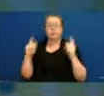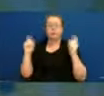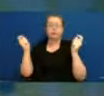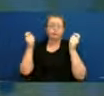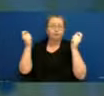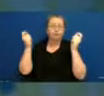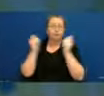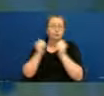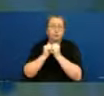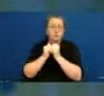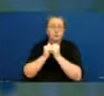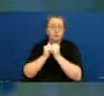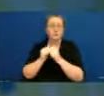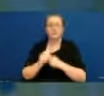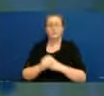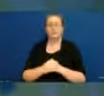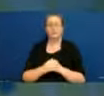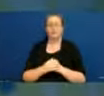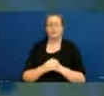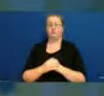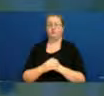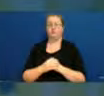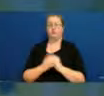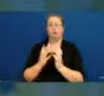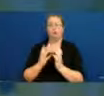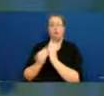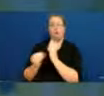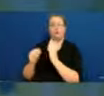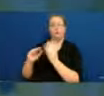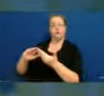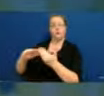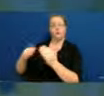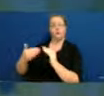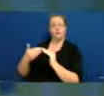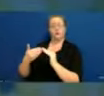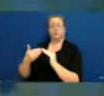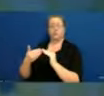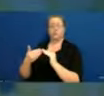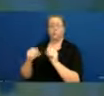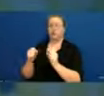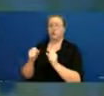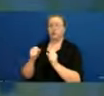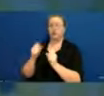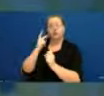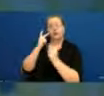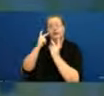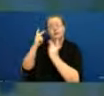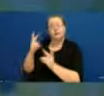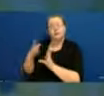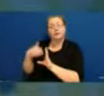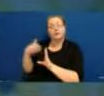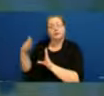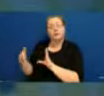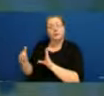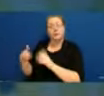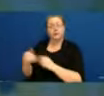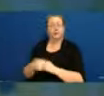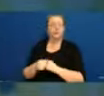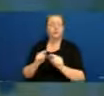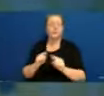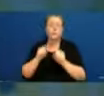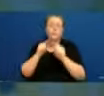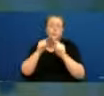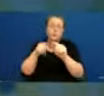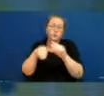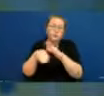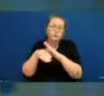parties, celebrations, and whether it's in the community when we're connecting with people, our neighbors before our